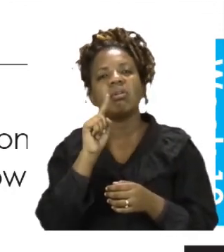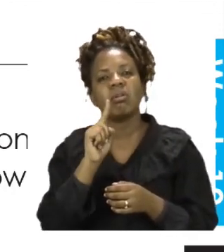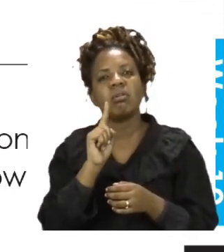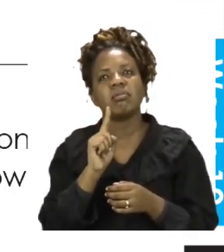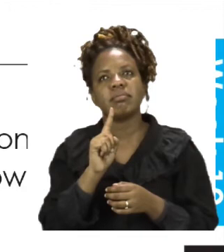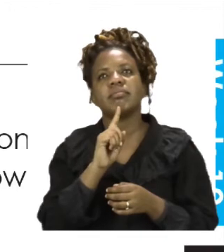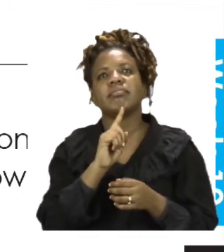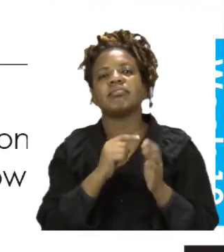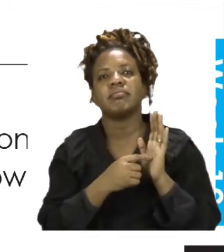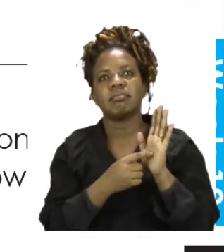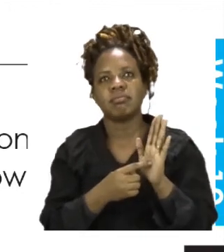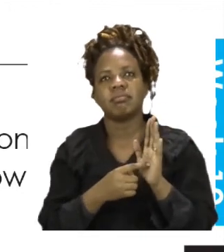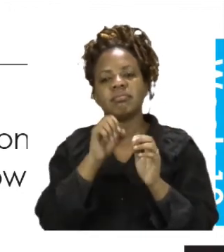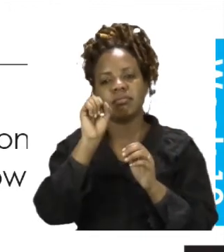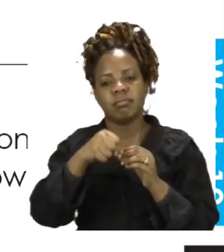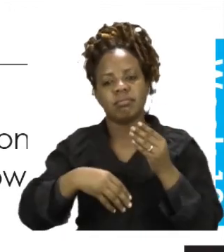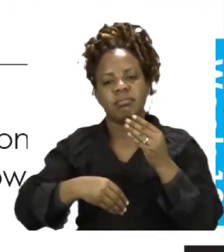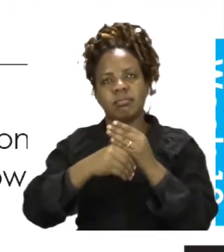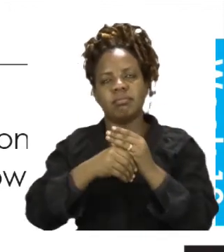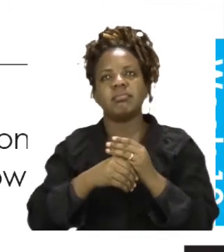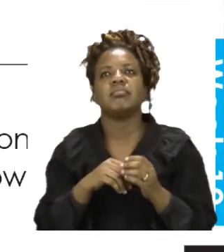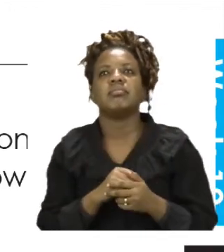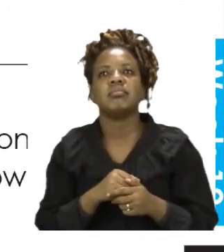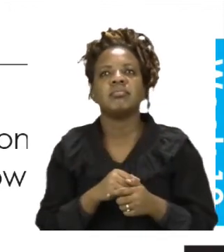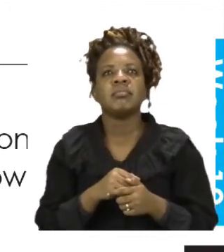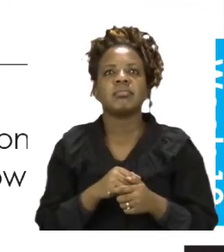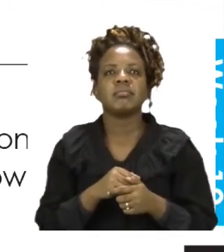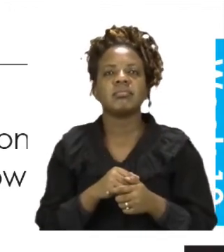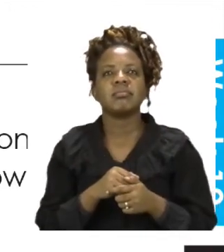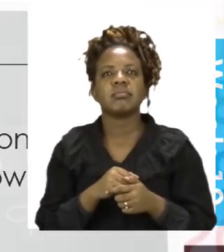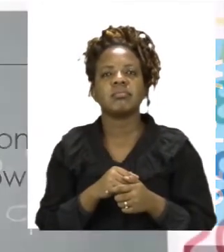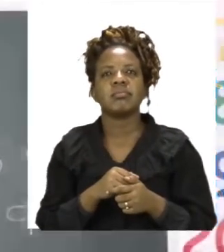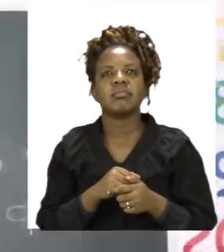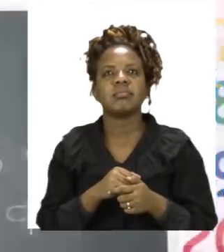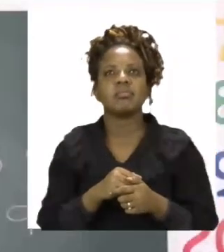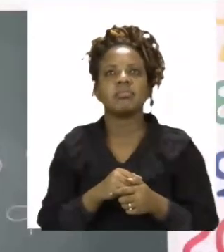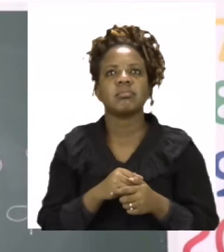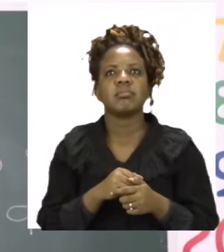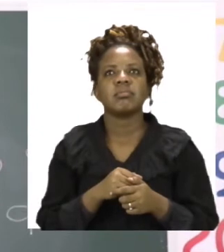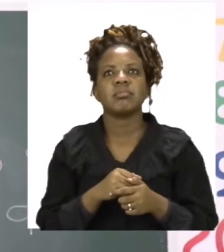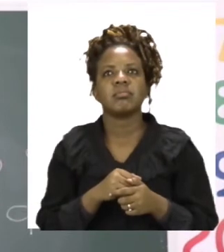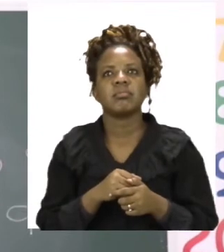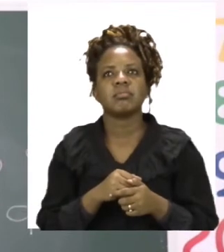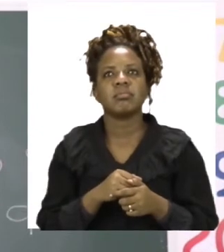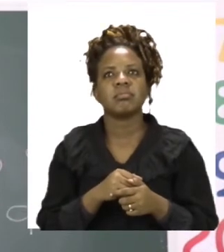So our sum is going to look like this. Let's take a look at the board. We are going to